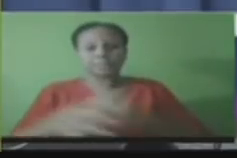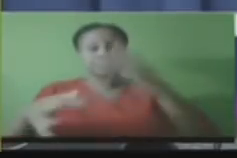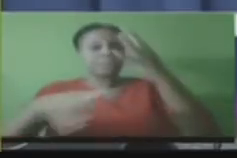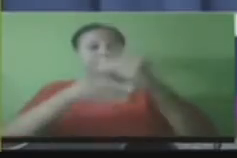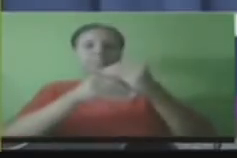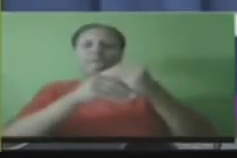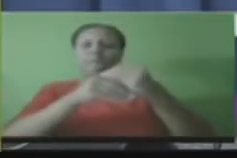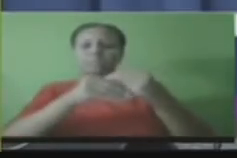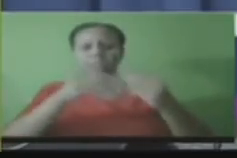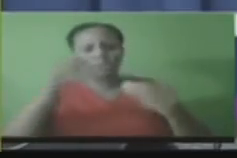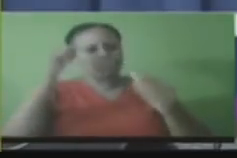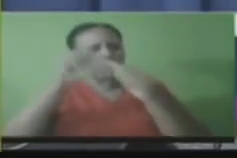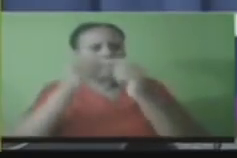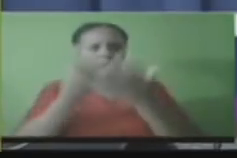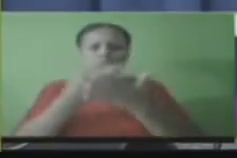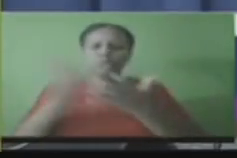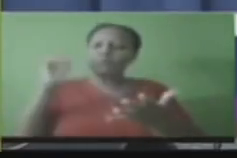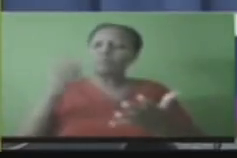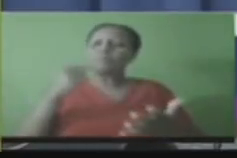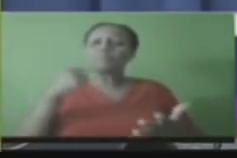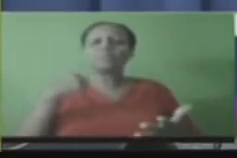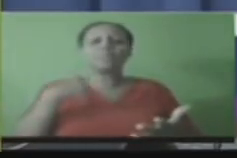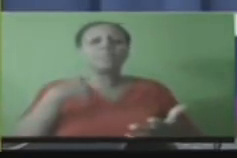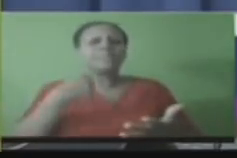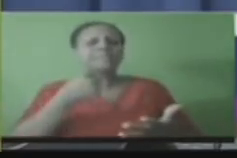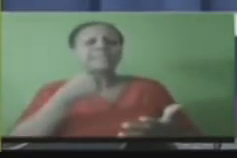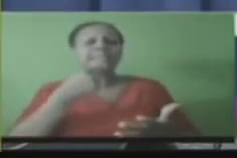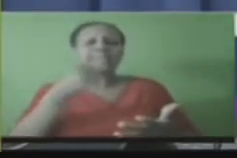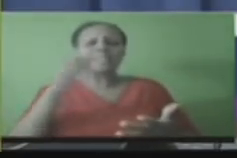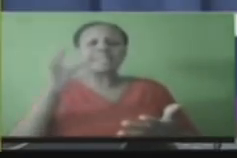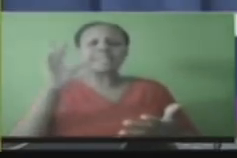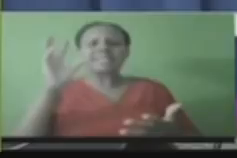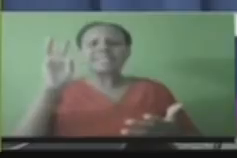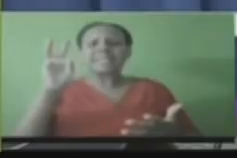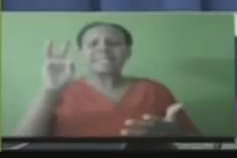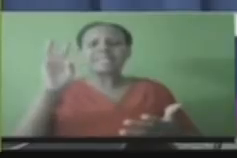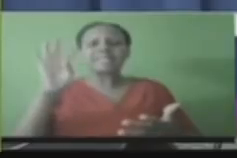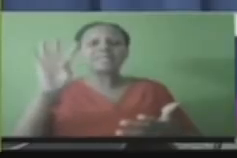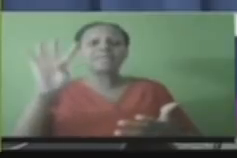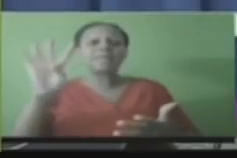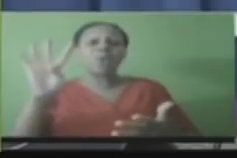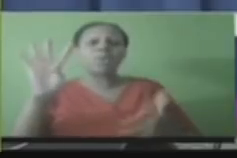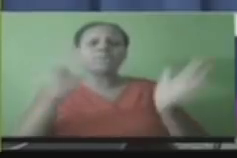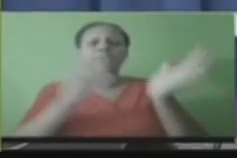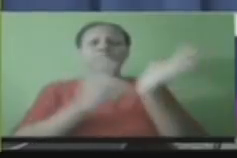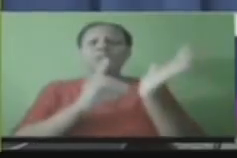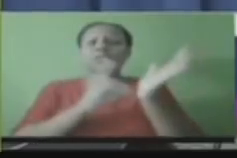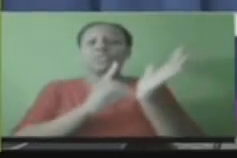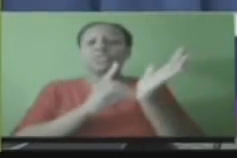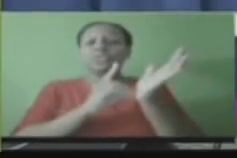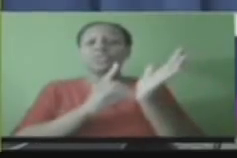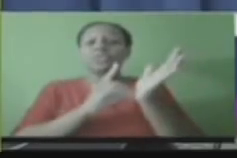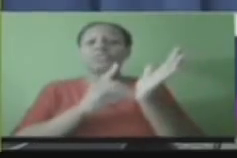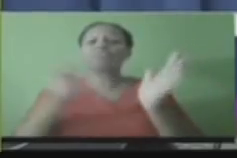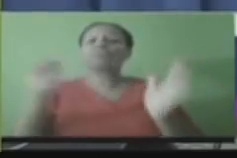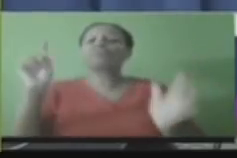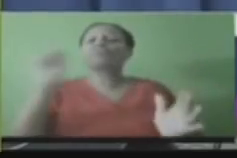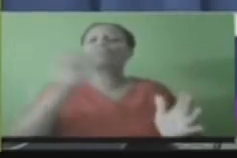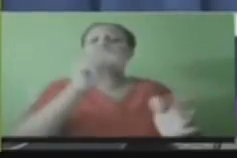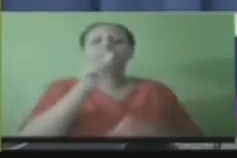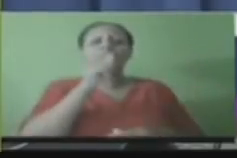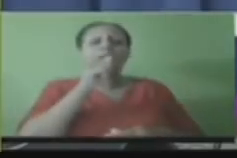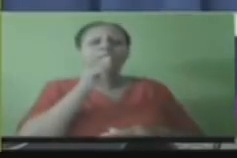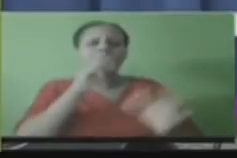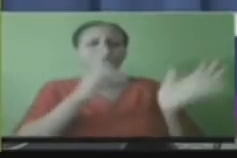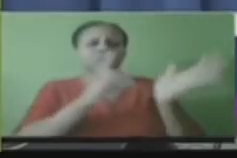about 64 sentinel physicians in the country. These are private practitioners who are